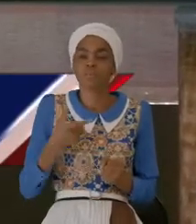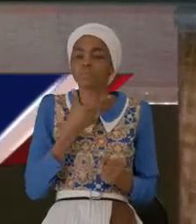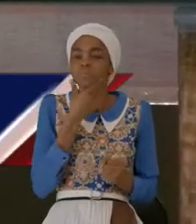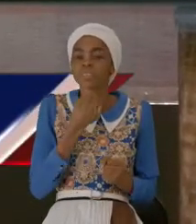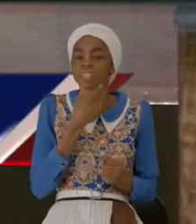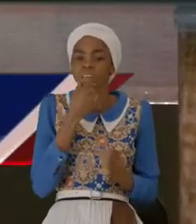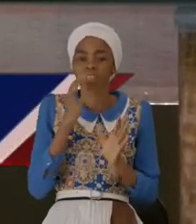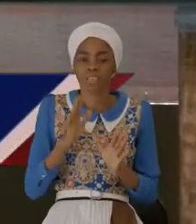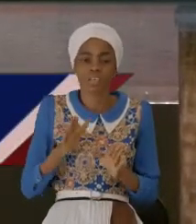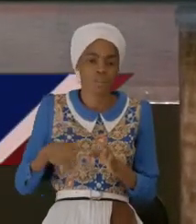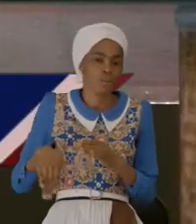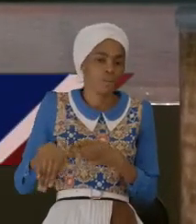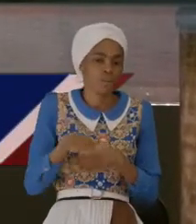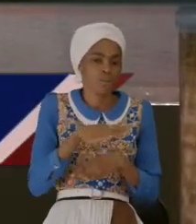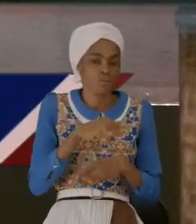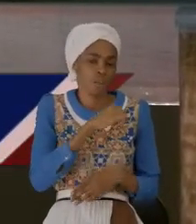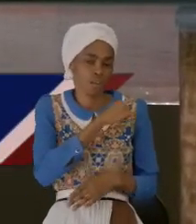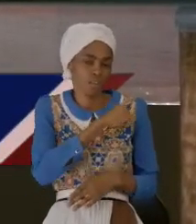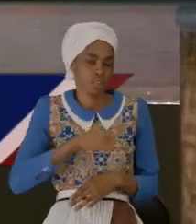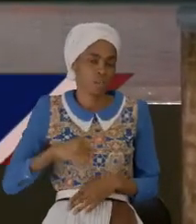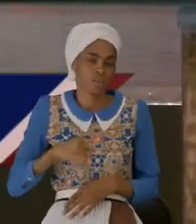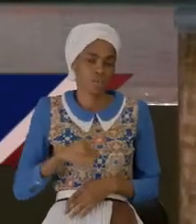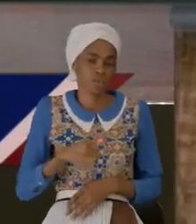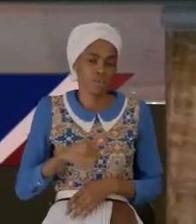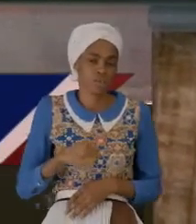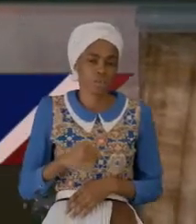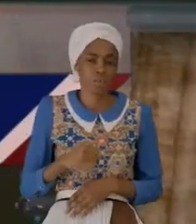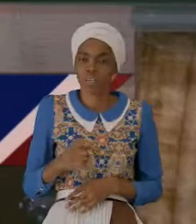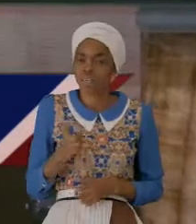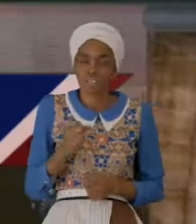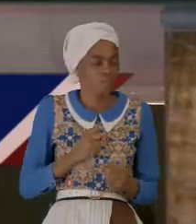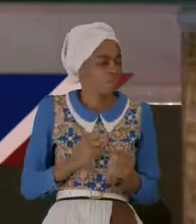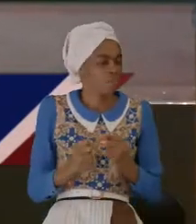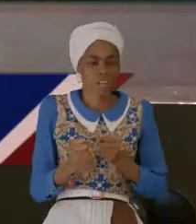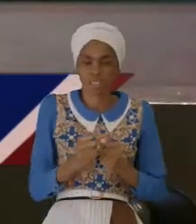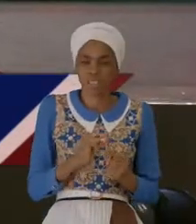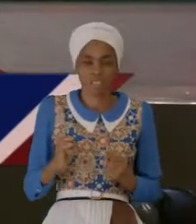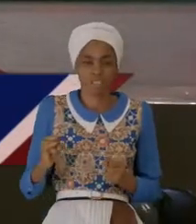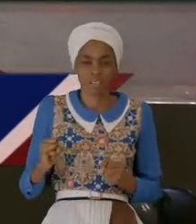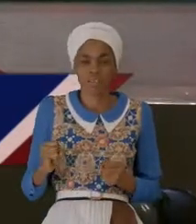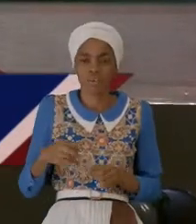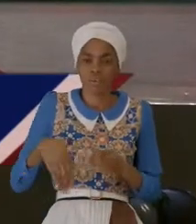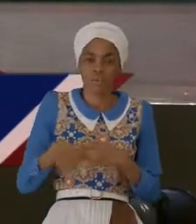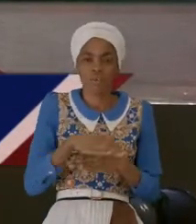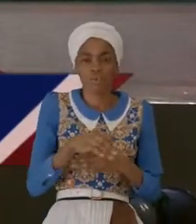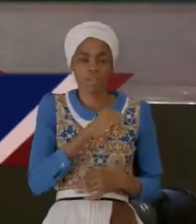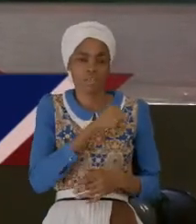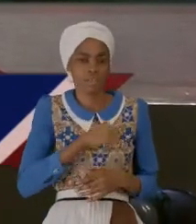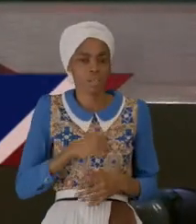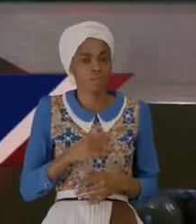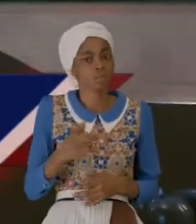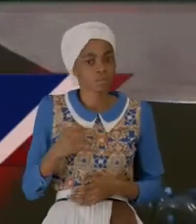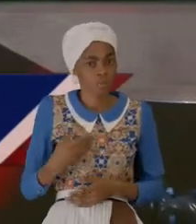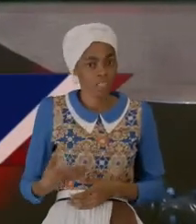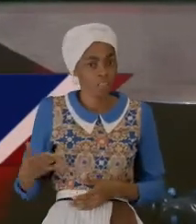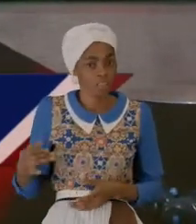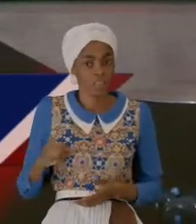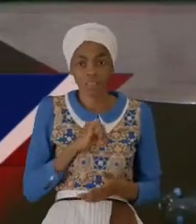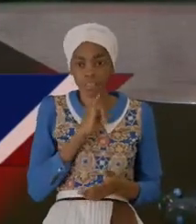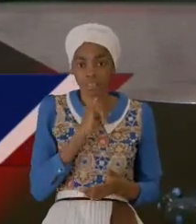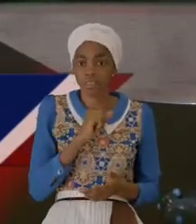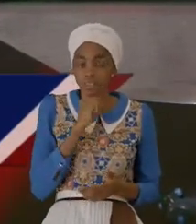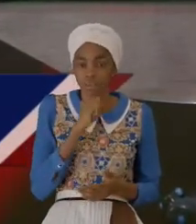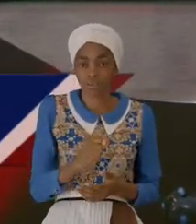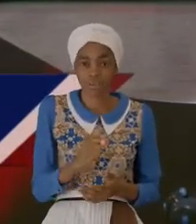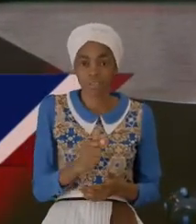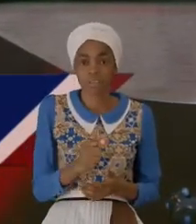over circumcision the fighting over circumcision the thing is not even in